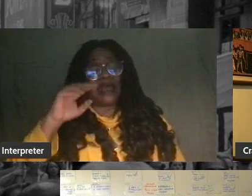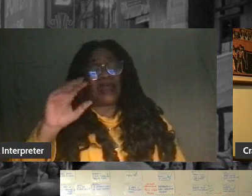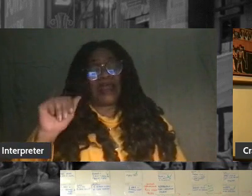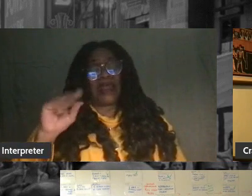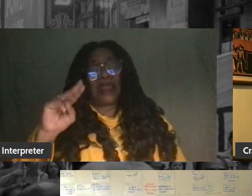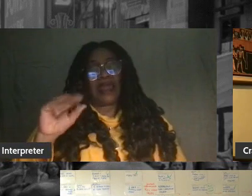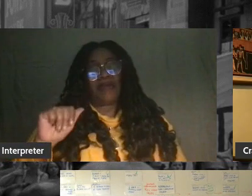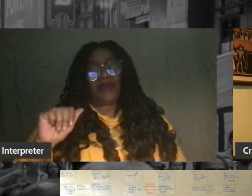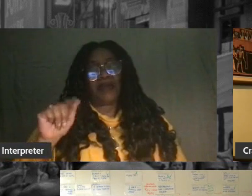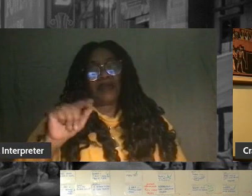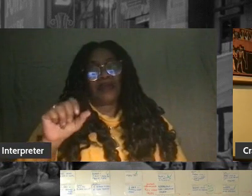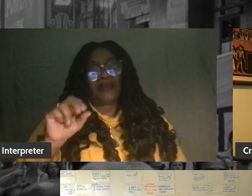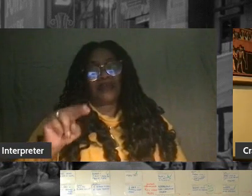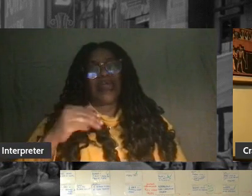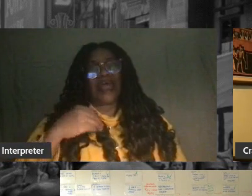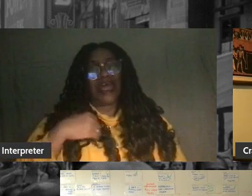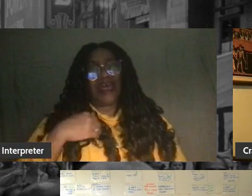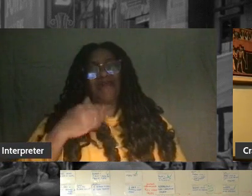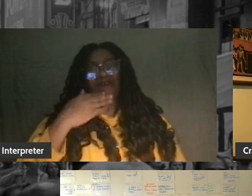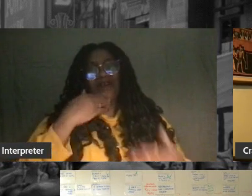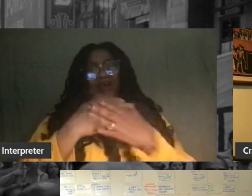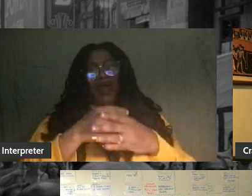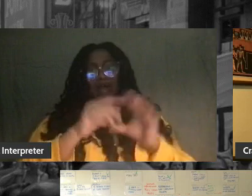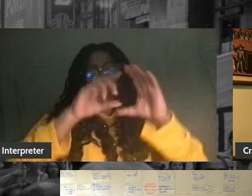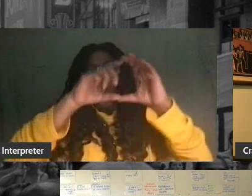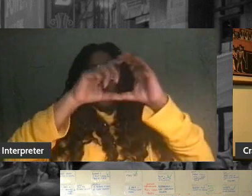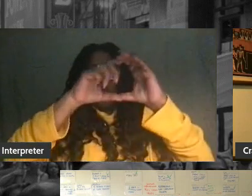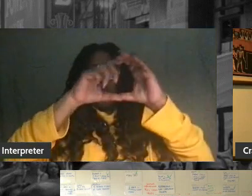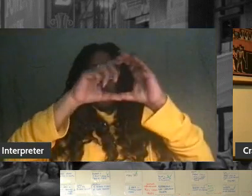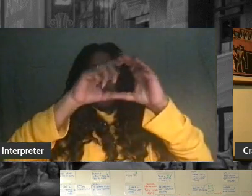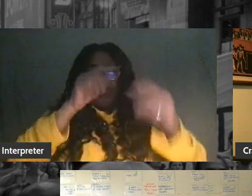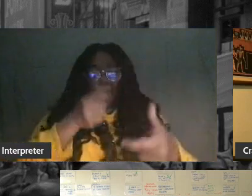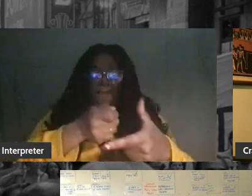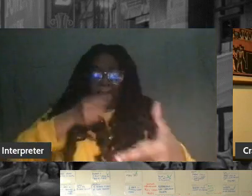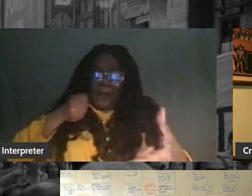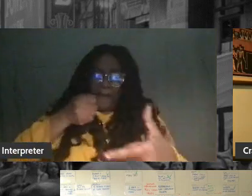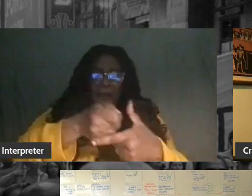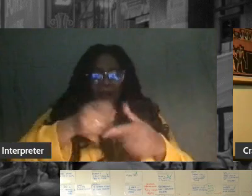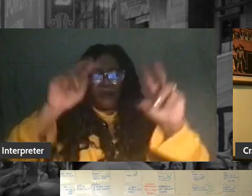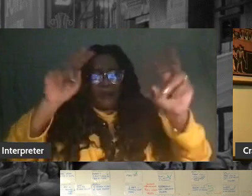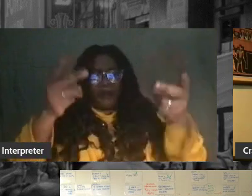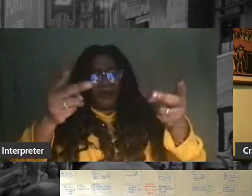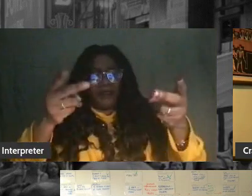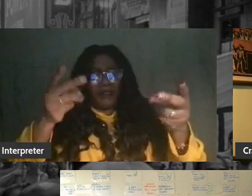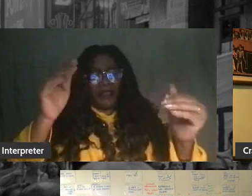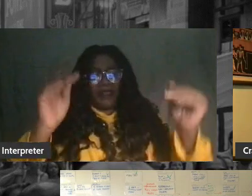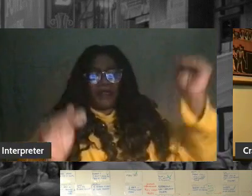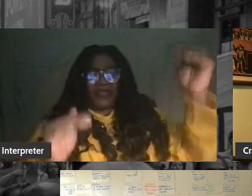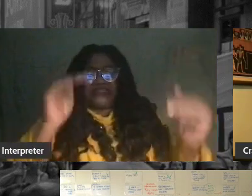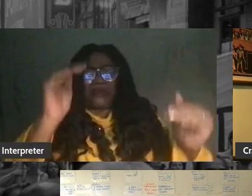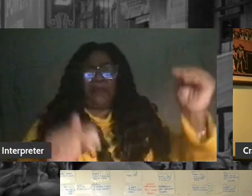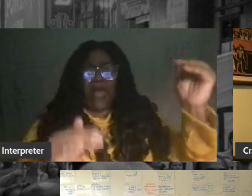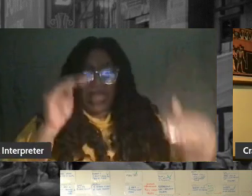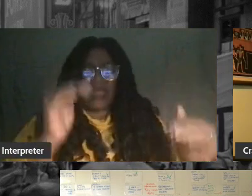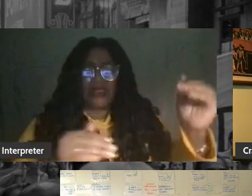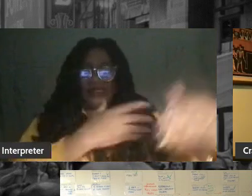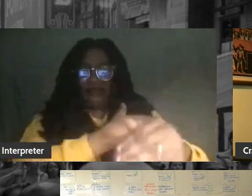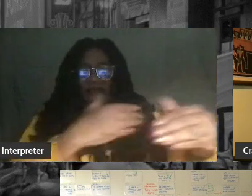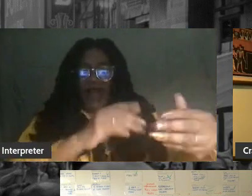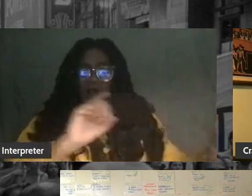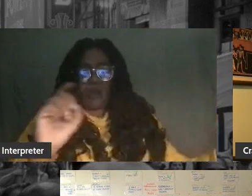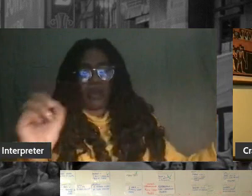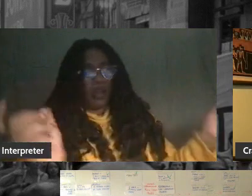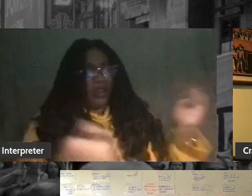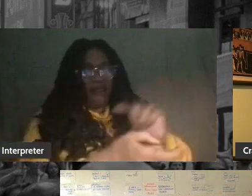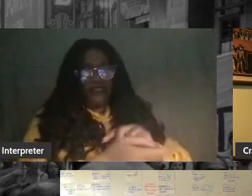on my back, you know that the balance of power has shifted because he's the only man in the room. And